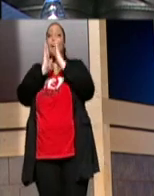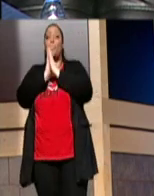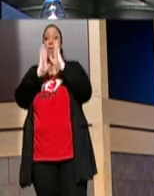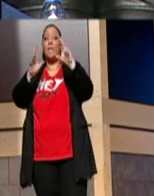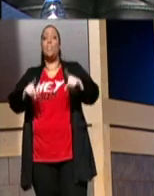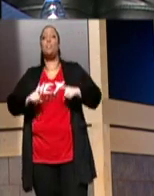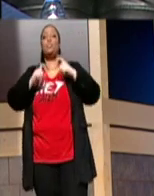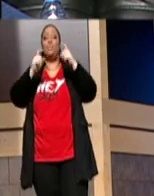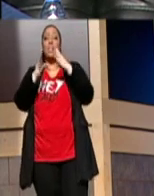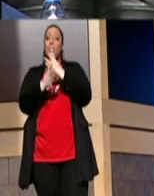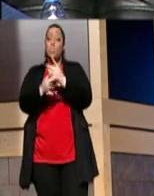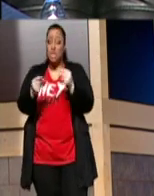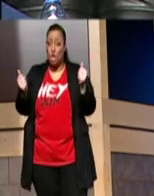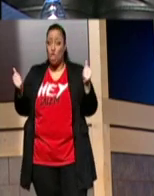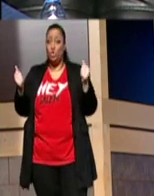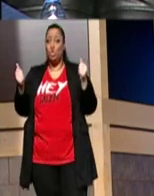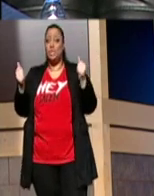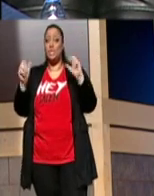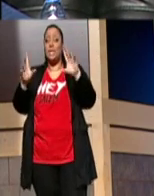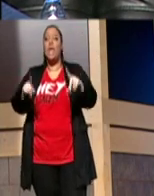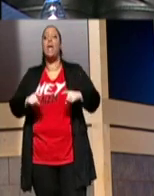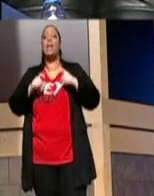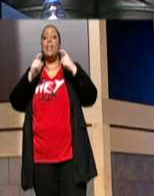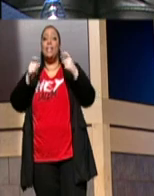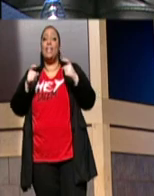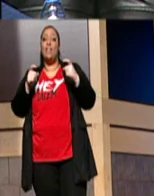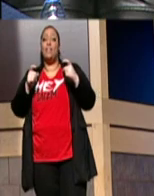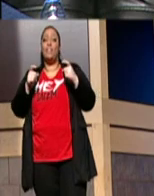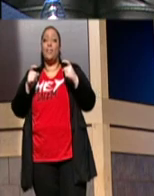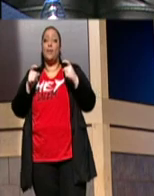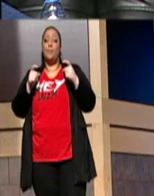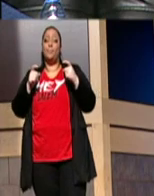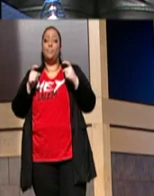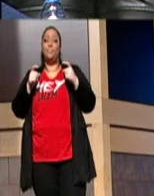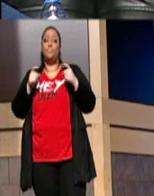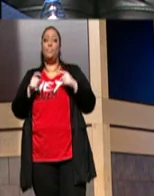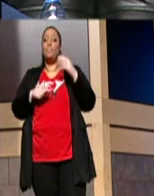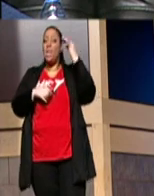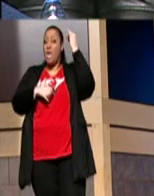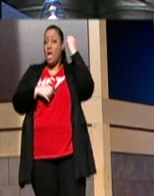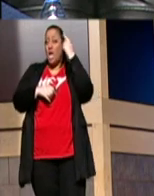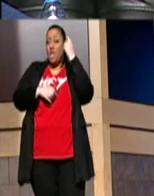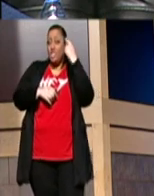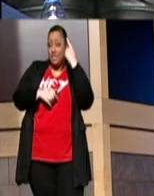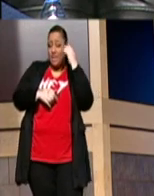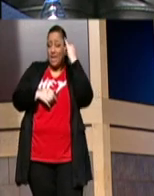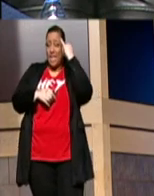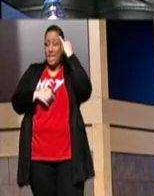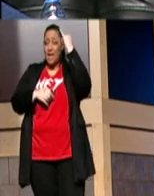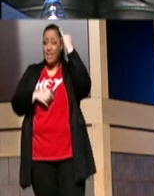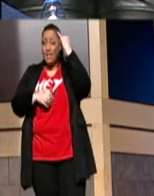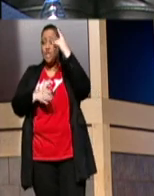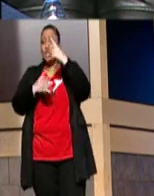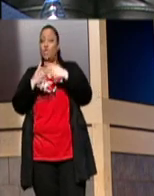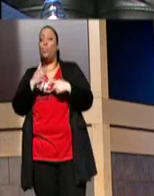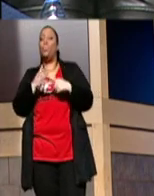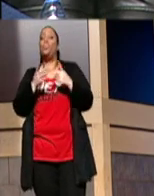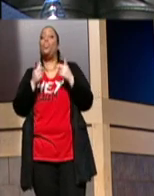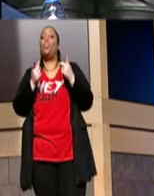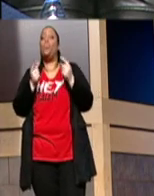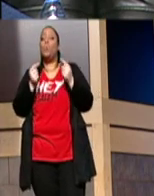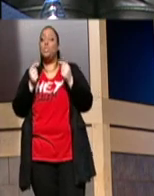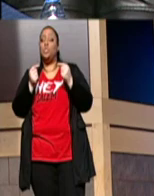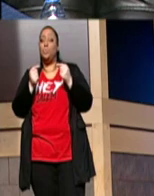give them solutions. Give them concepts, insights, and ideas as to what to do.